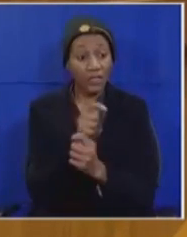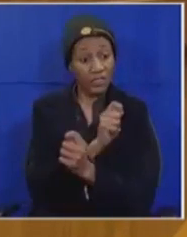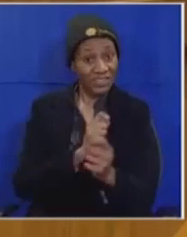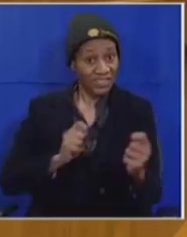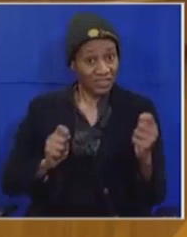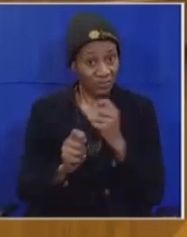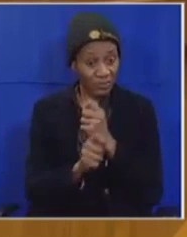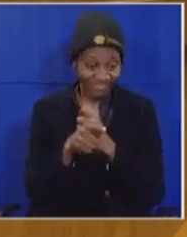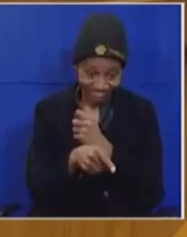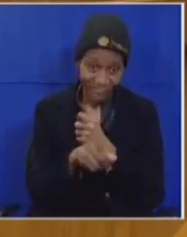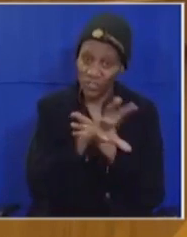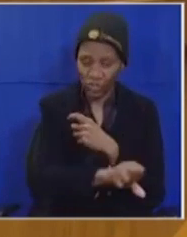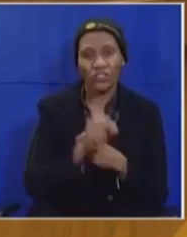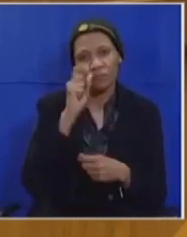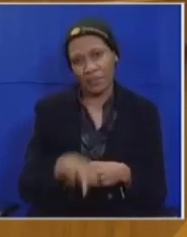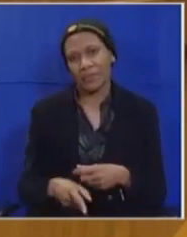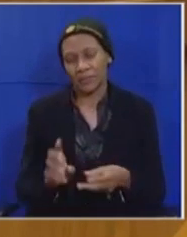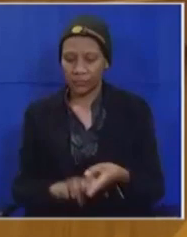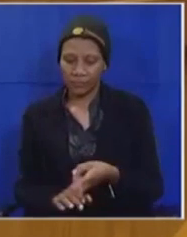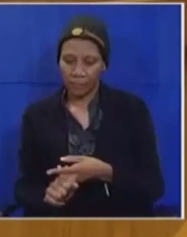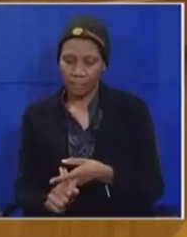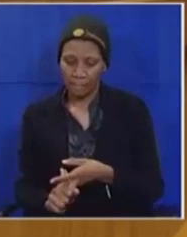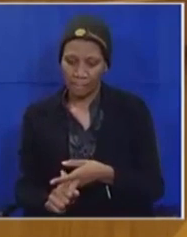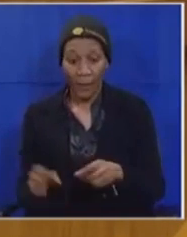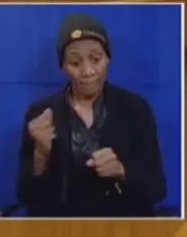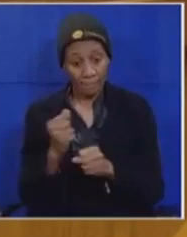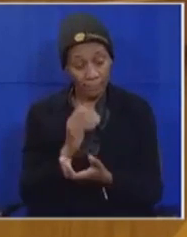Ons moet ook sorg dat ons het ontwikkeling.